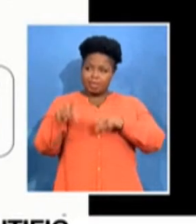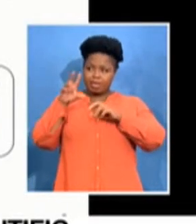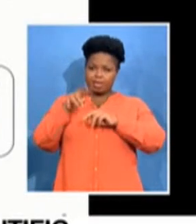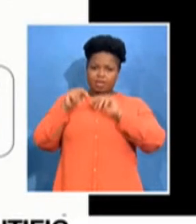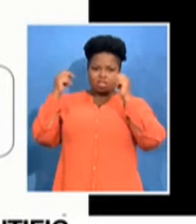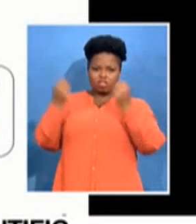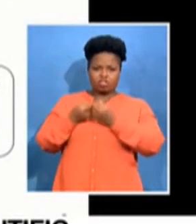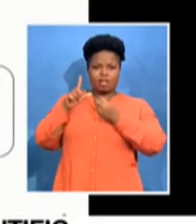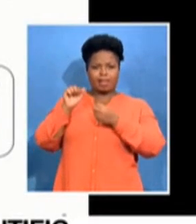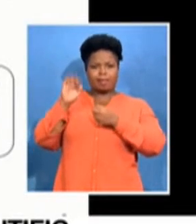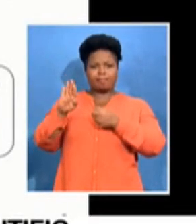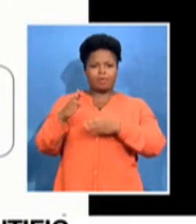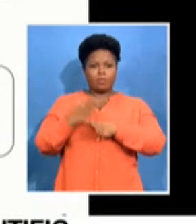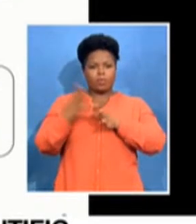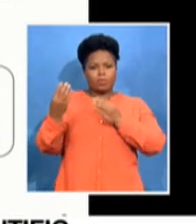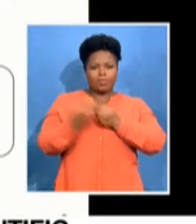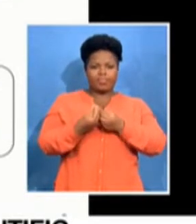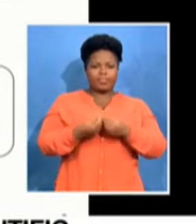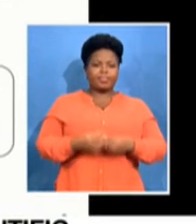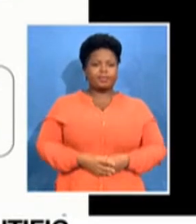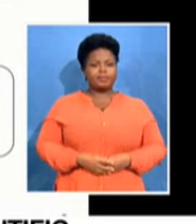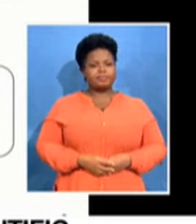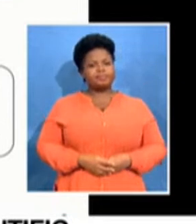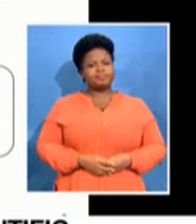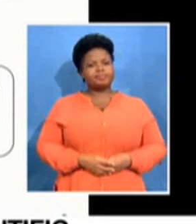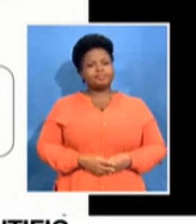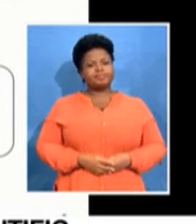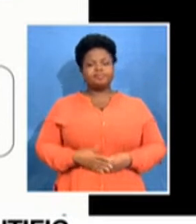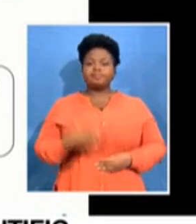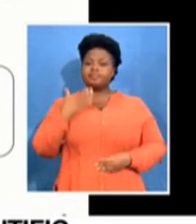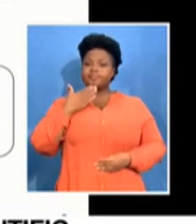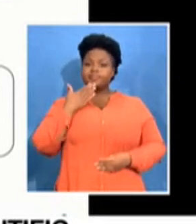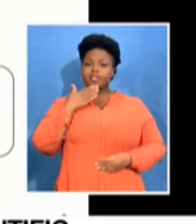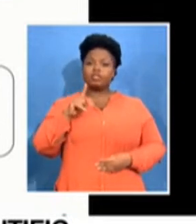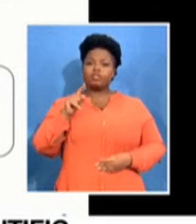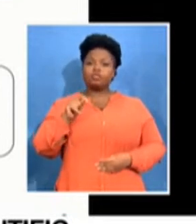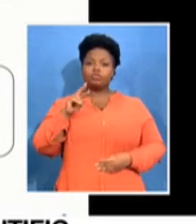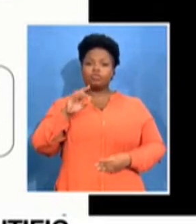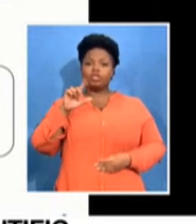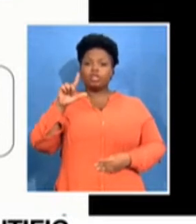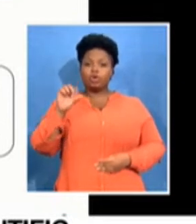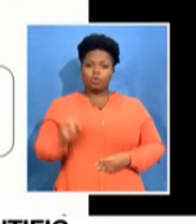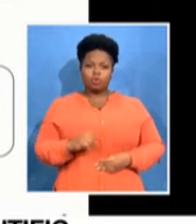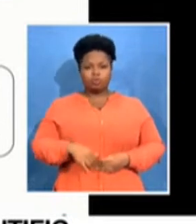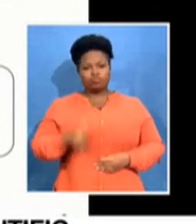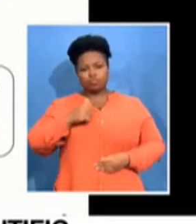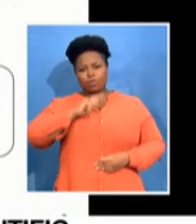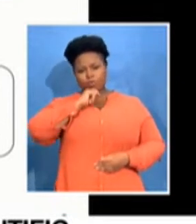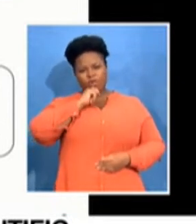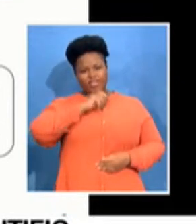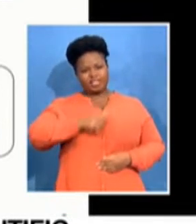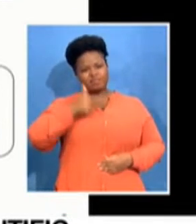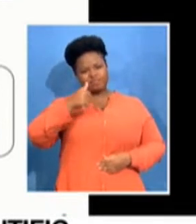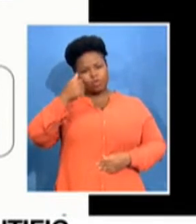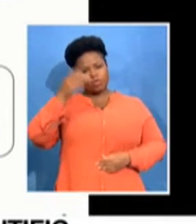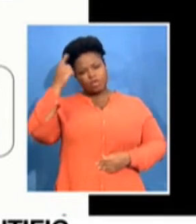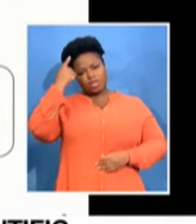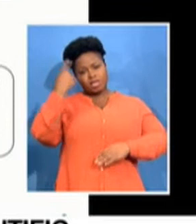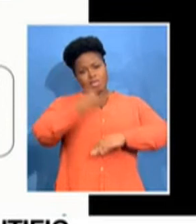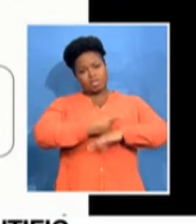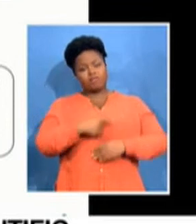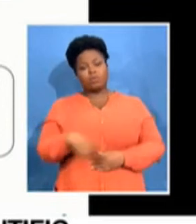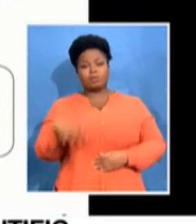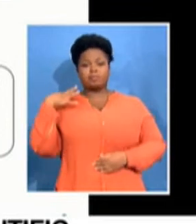Thank you, Tulio. And good morning, good day to Minister Nzimande and Minister Mkhize, and to all the panelists as well as those that